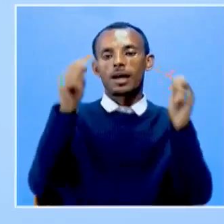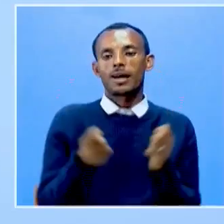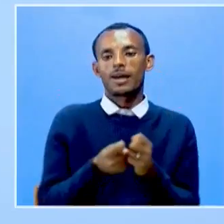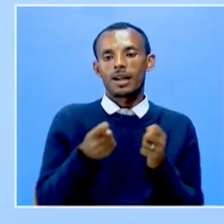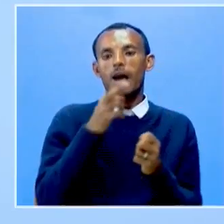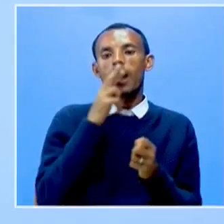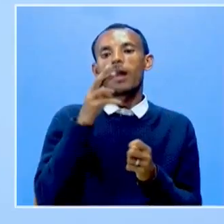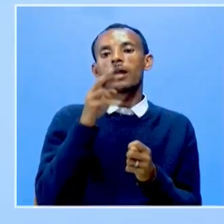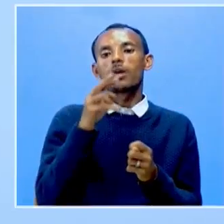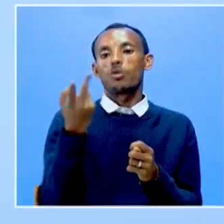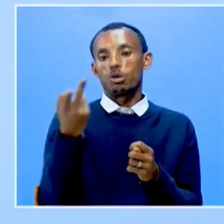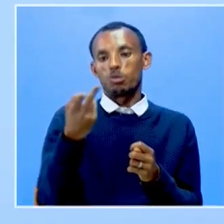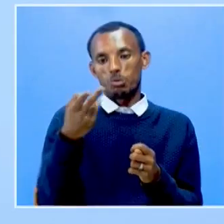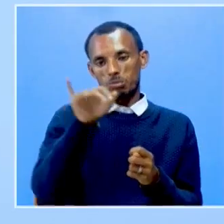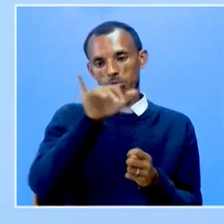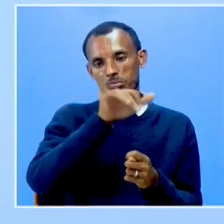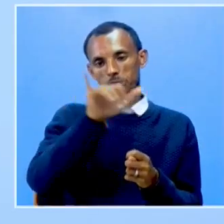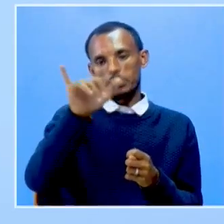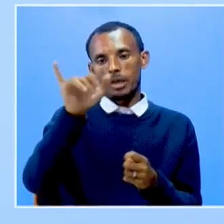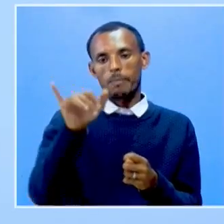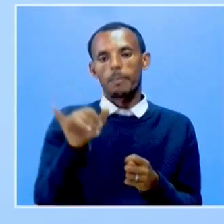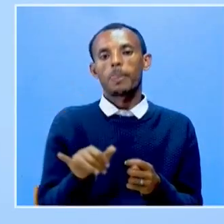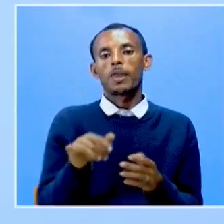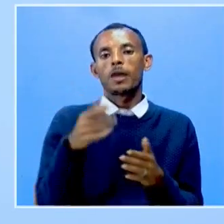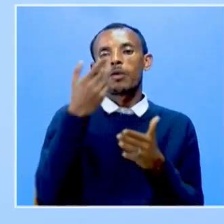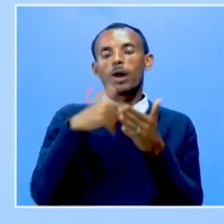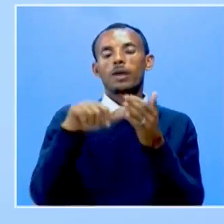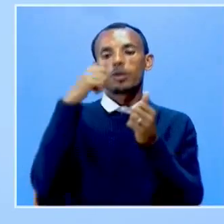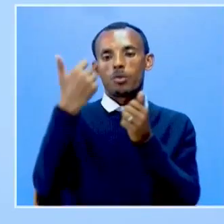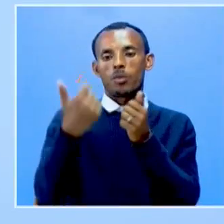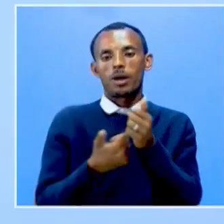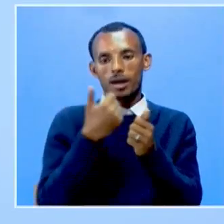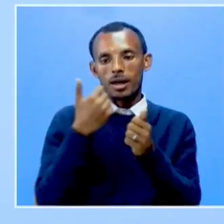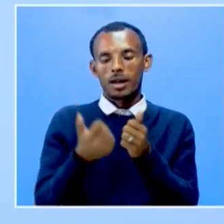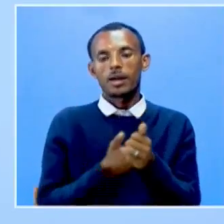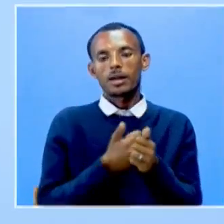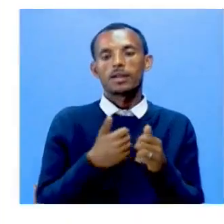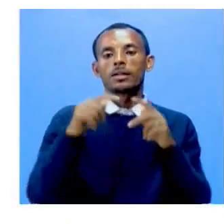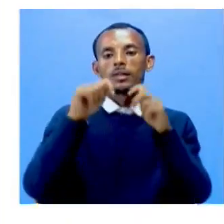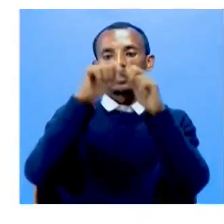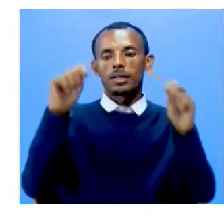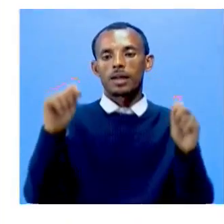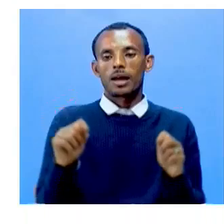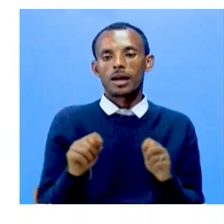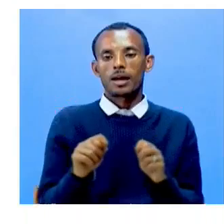on the second triangle. In what order? Triangle